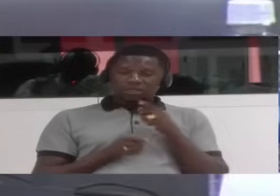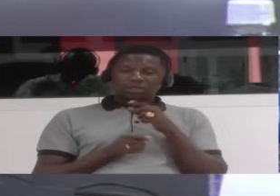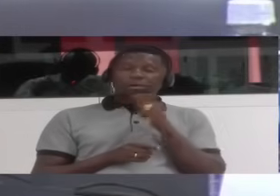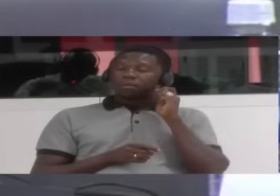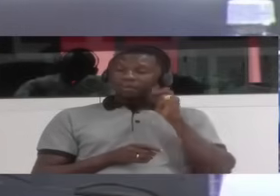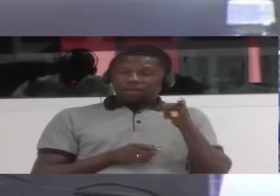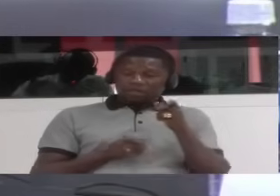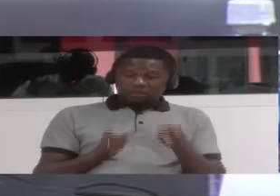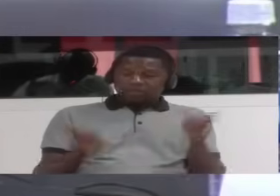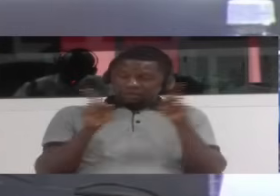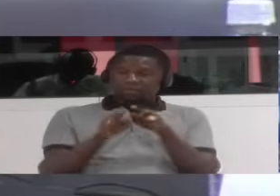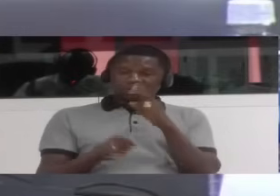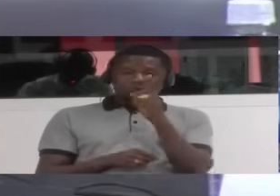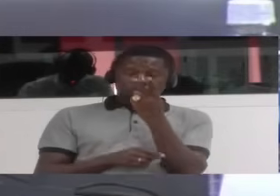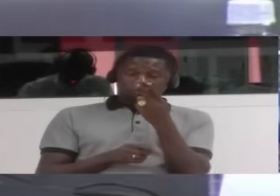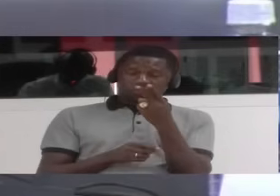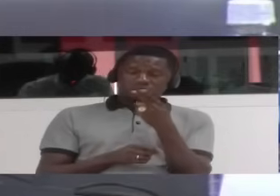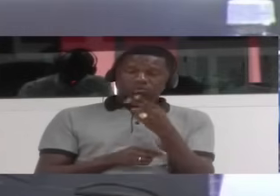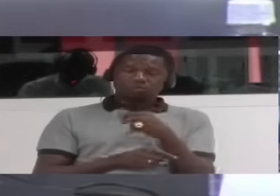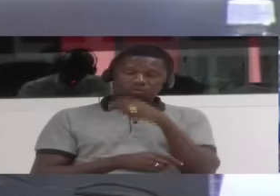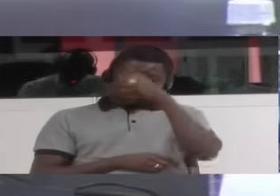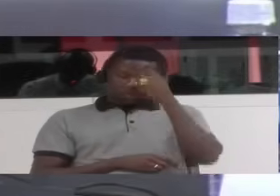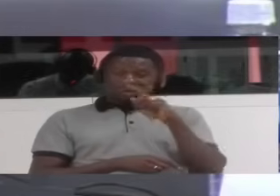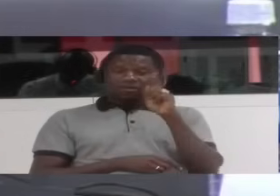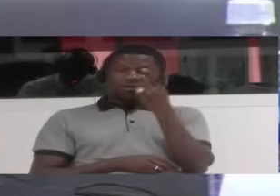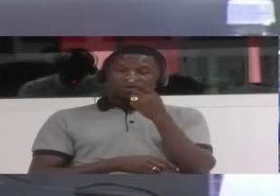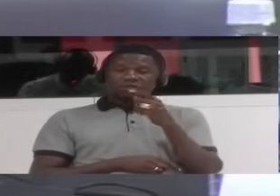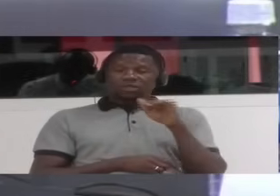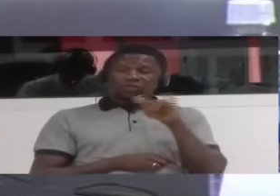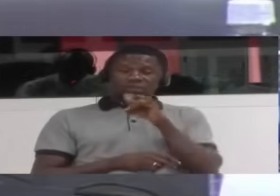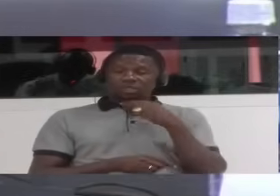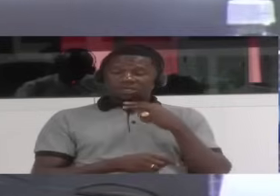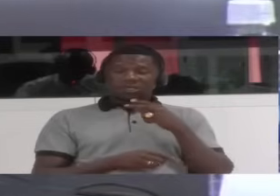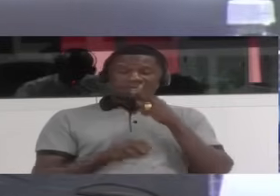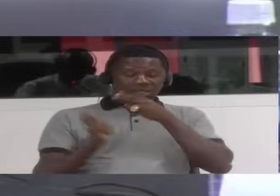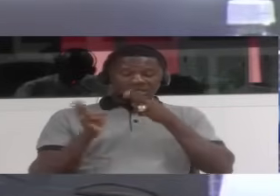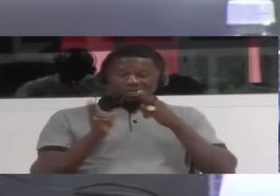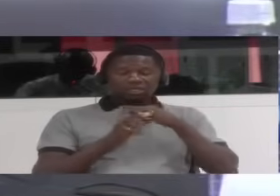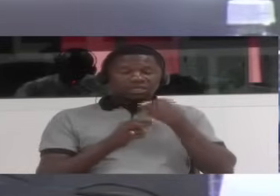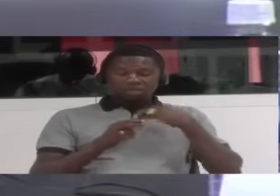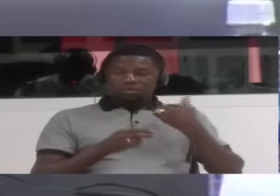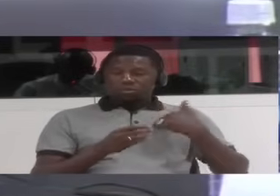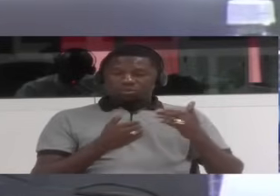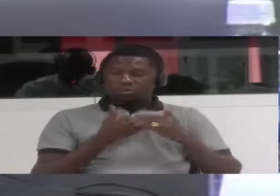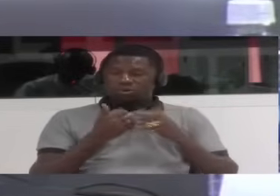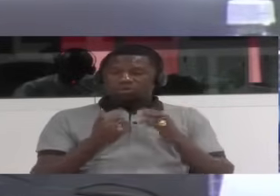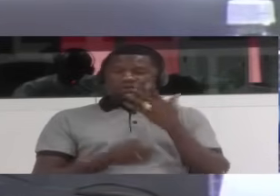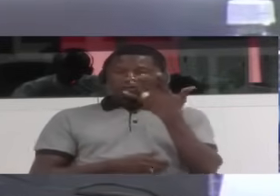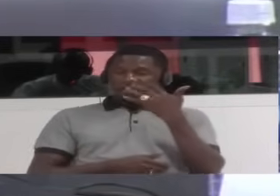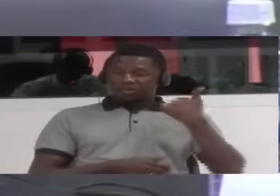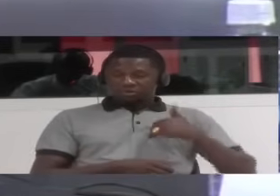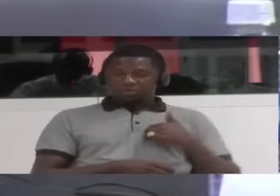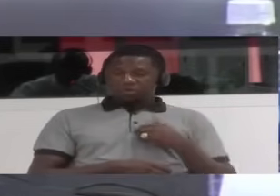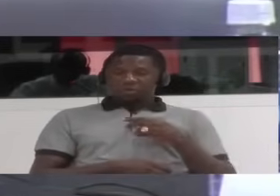operations? Yes. In the first operation, in which he killed up to more than 5 people, yes, that's the one you talked about? Yes. And